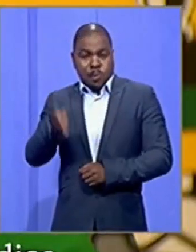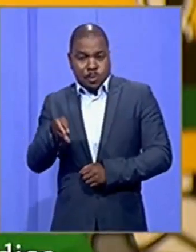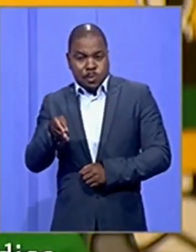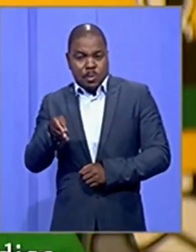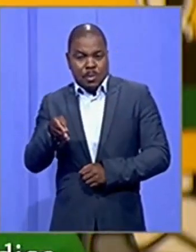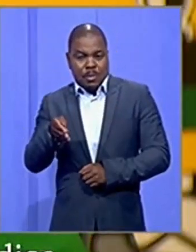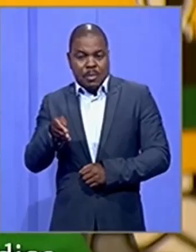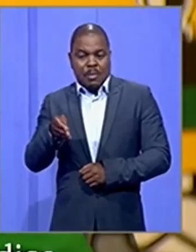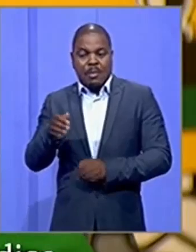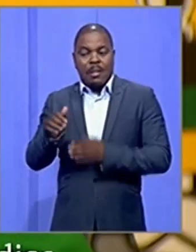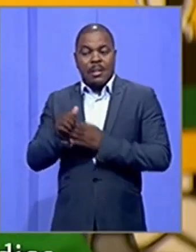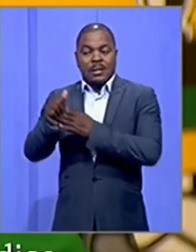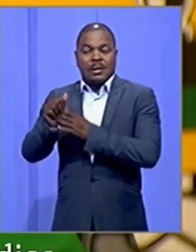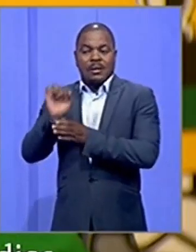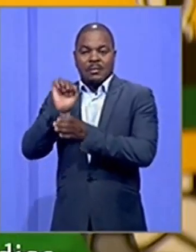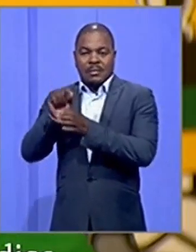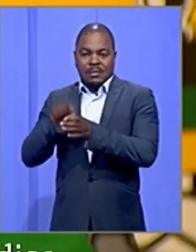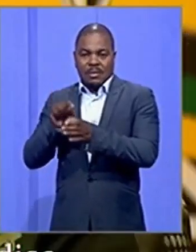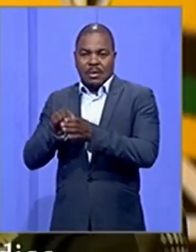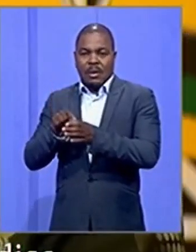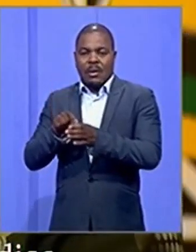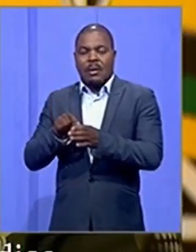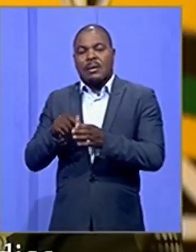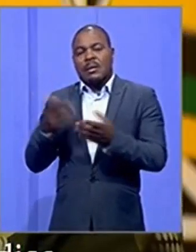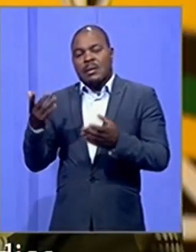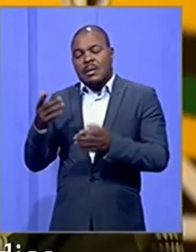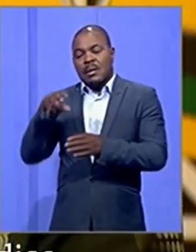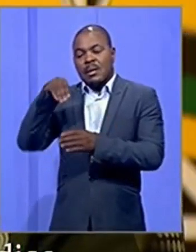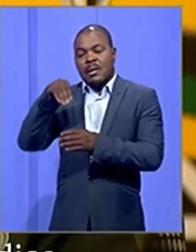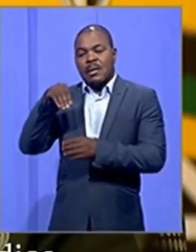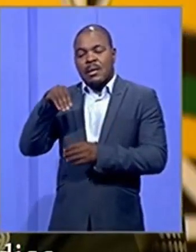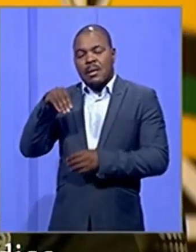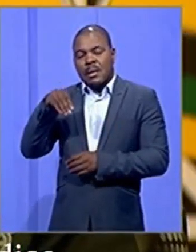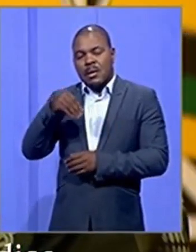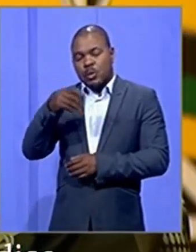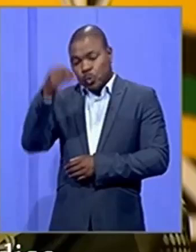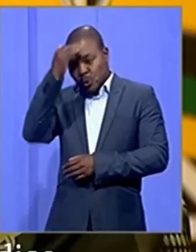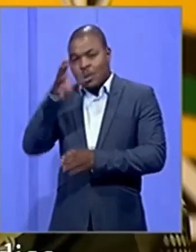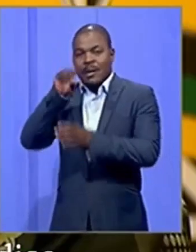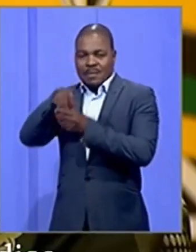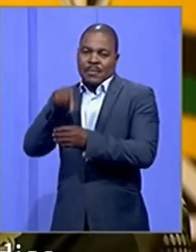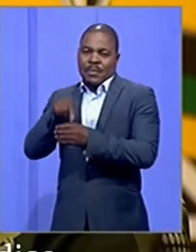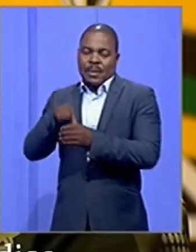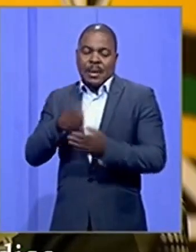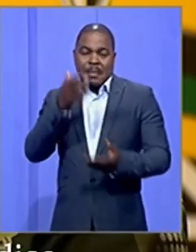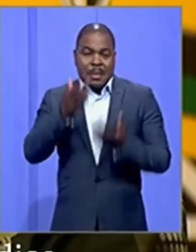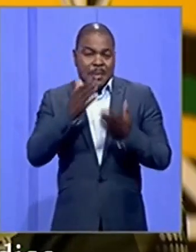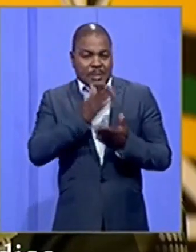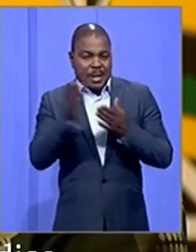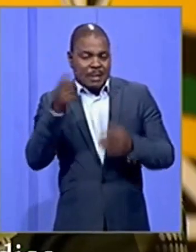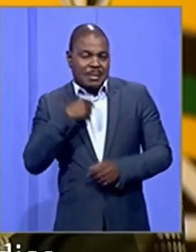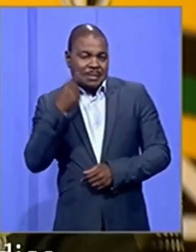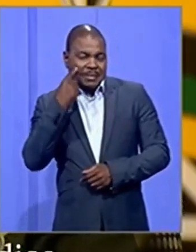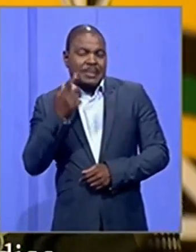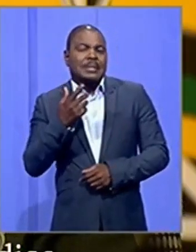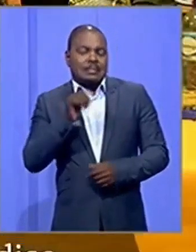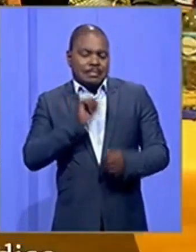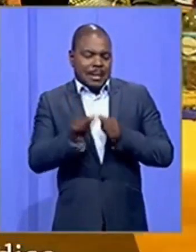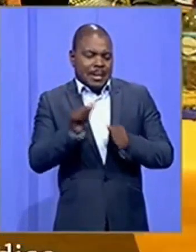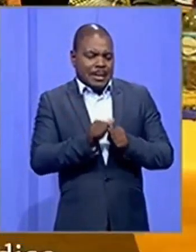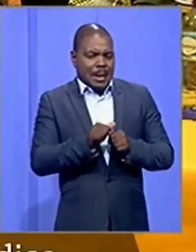ye directing pele kapa mo ntate Zuma ba palang karolo teng mohlomong ba bone hore mohlomong ba mpe